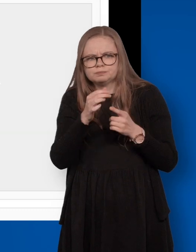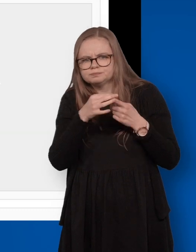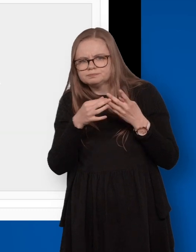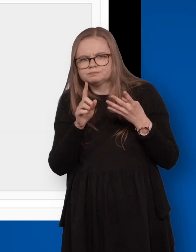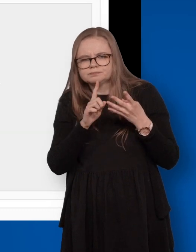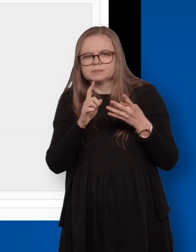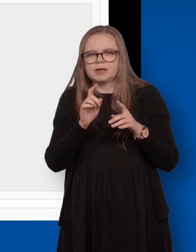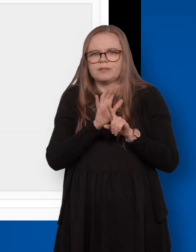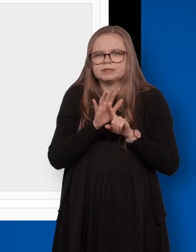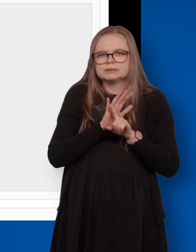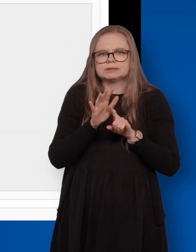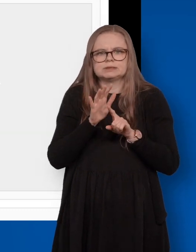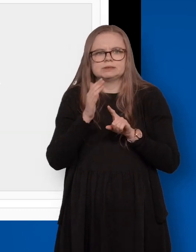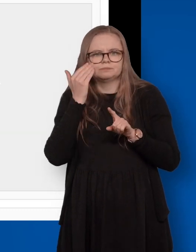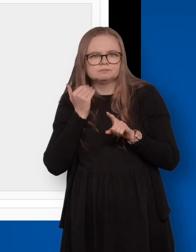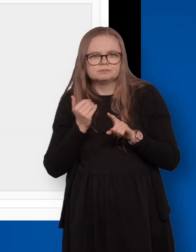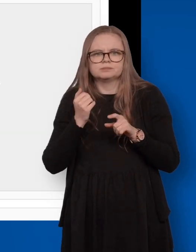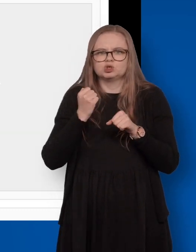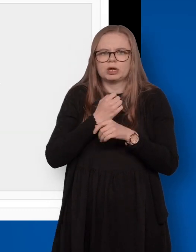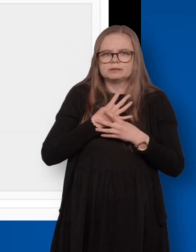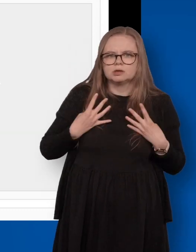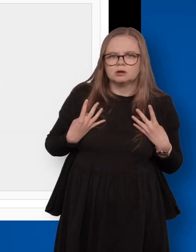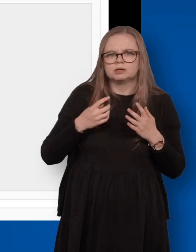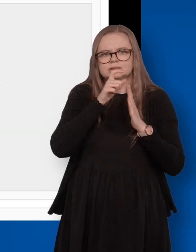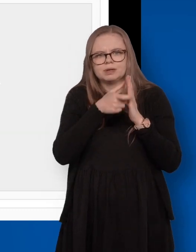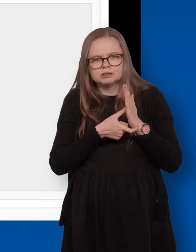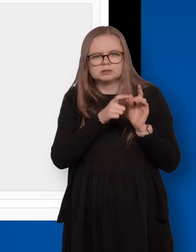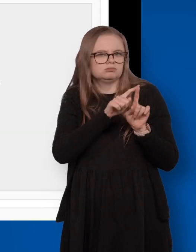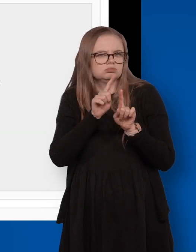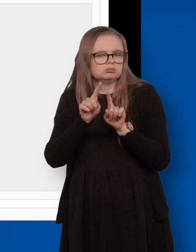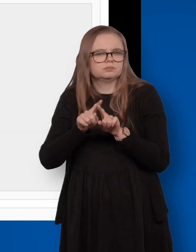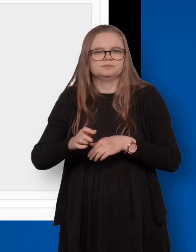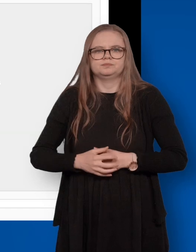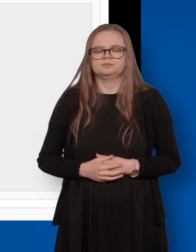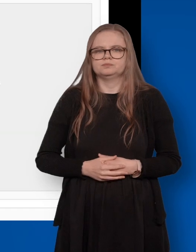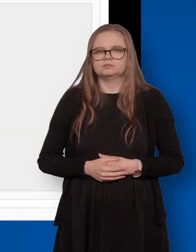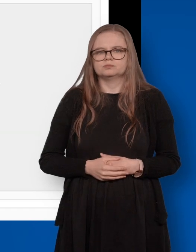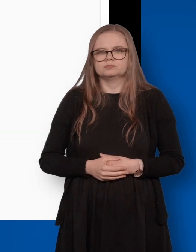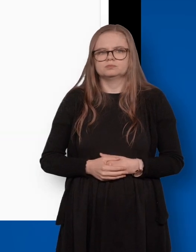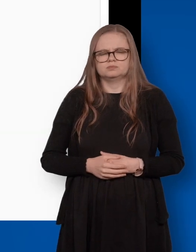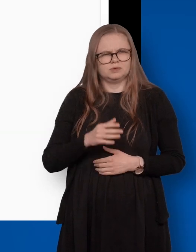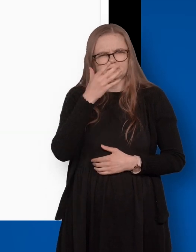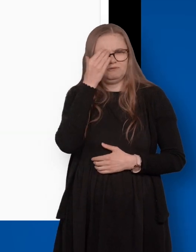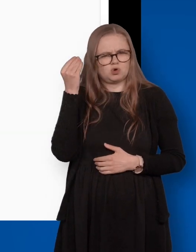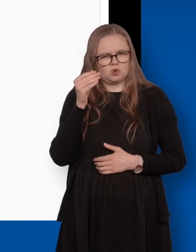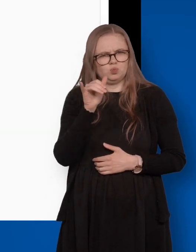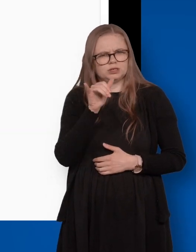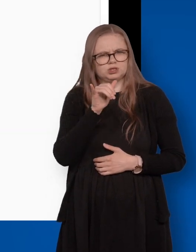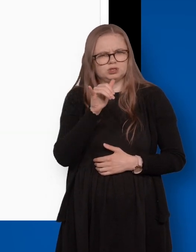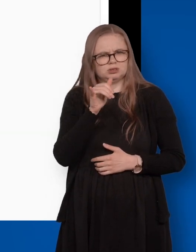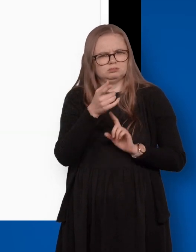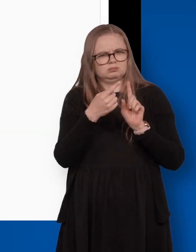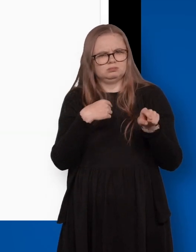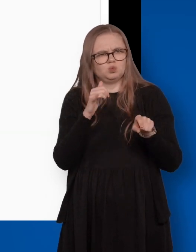at gender, ethnicity, disabilities, and stuff like that. So when we've done, for example, I forgot which survey this